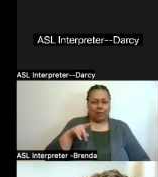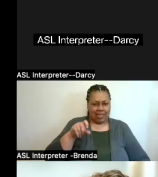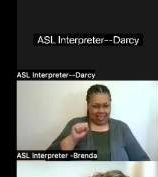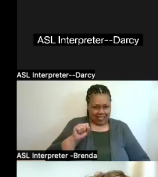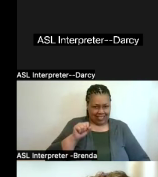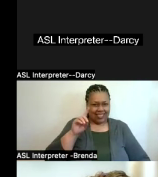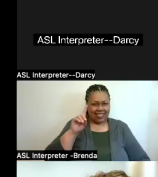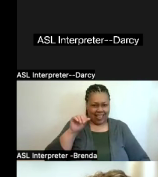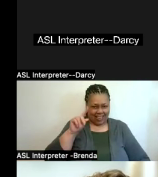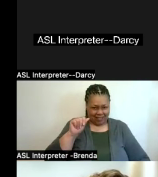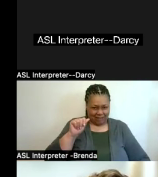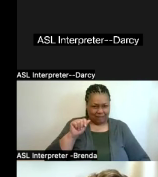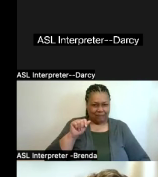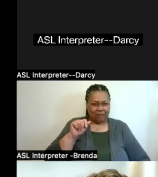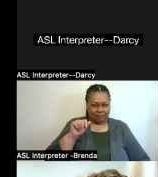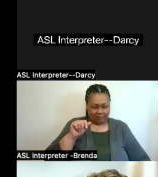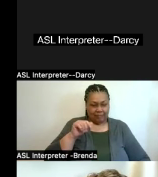as you can see, having